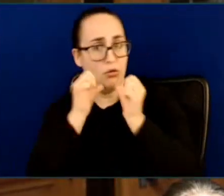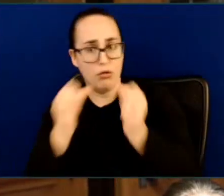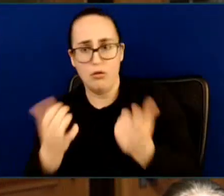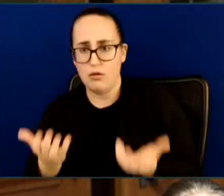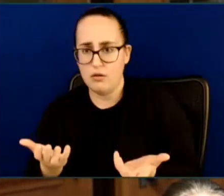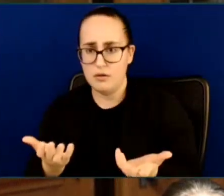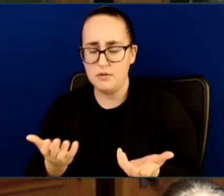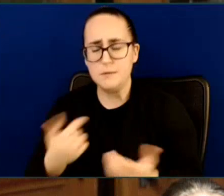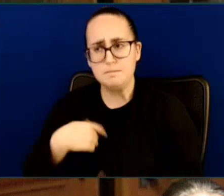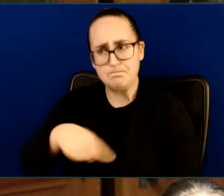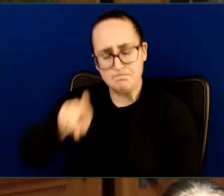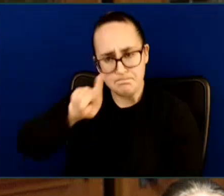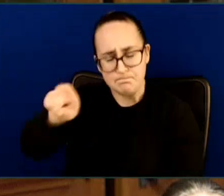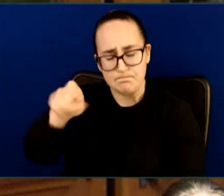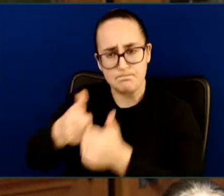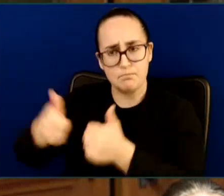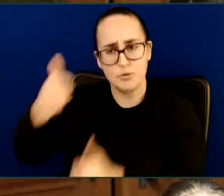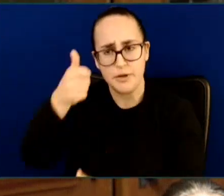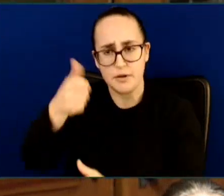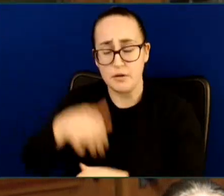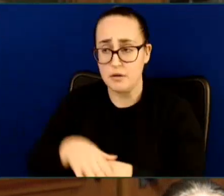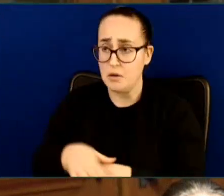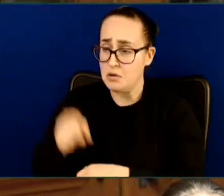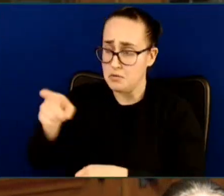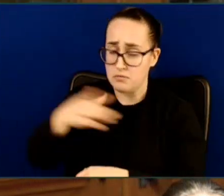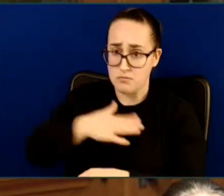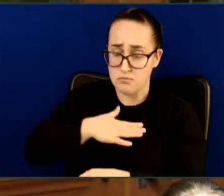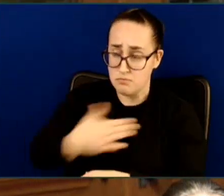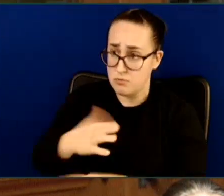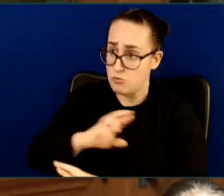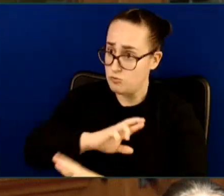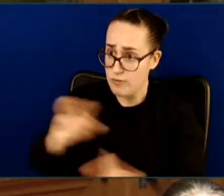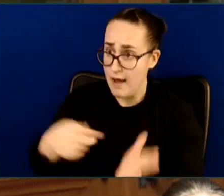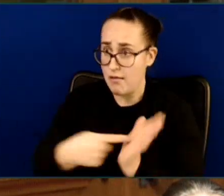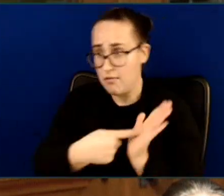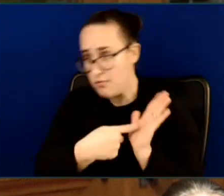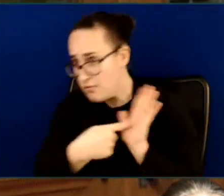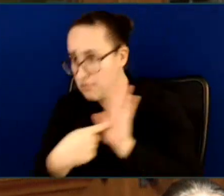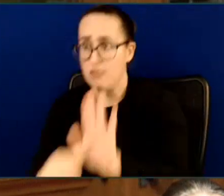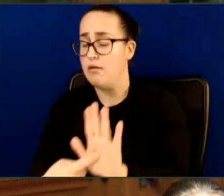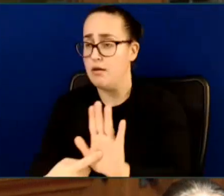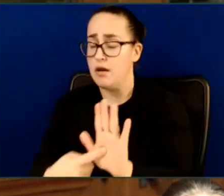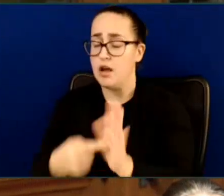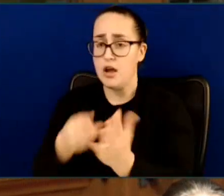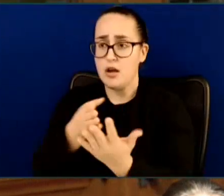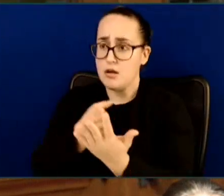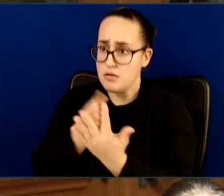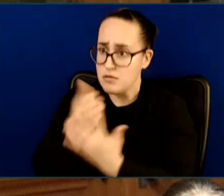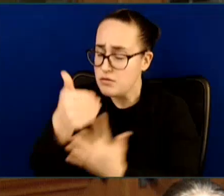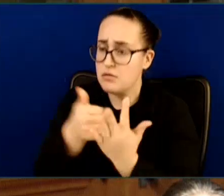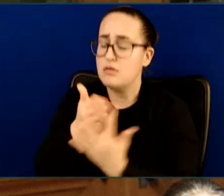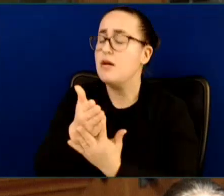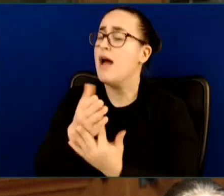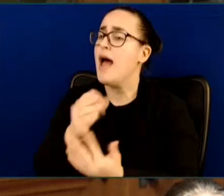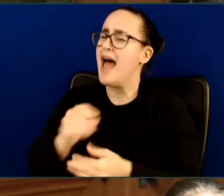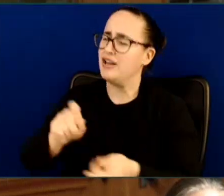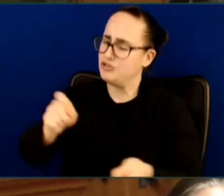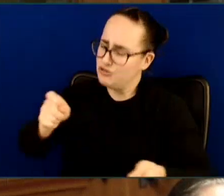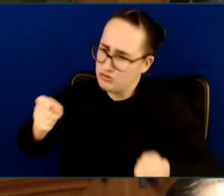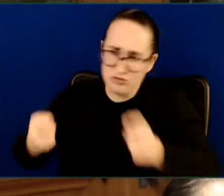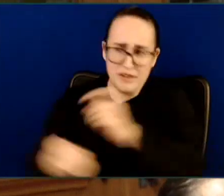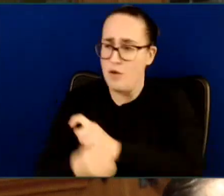prepared to show the long overdue leadership and insist on transformational reform of the Ministry for Children and